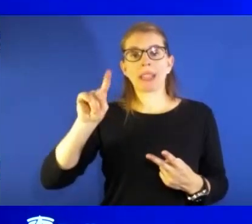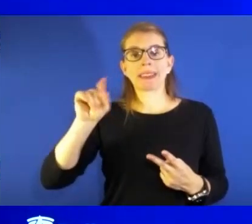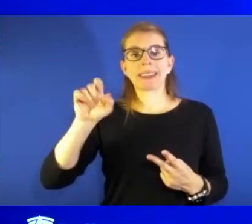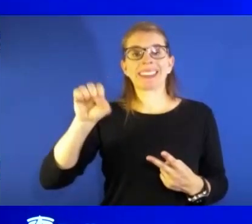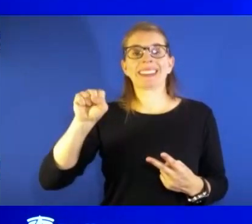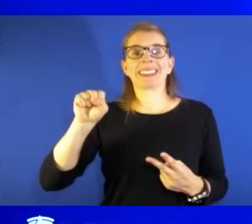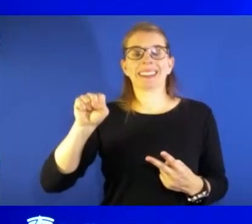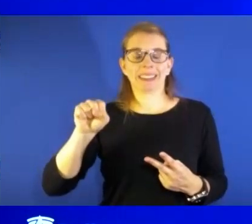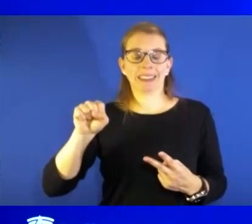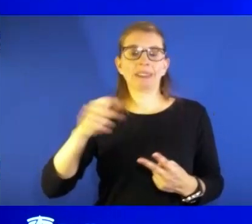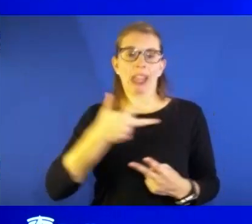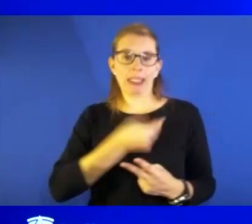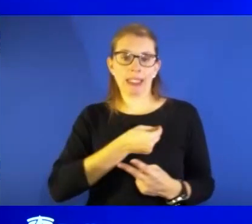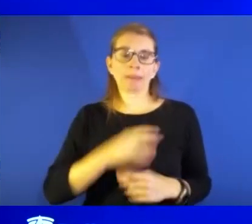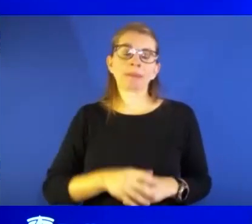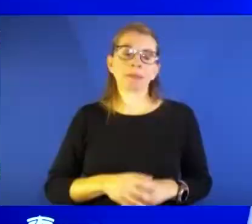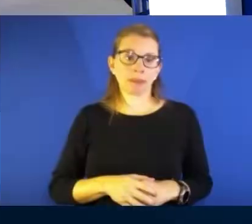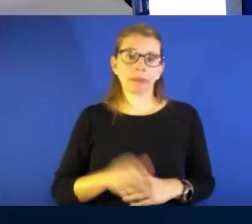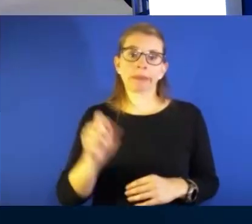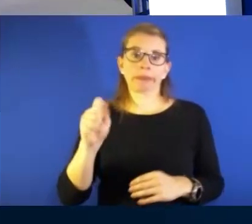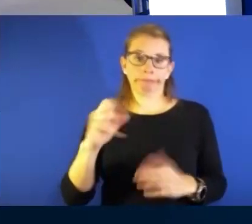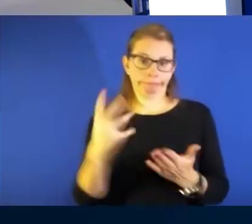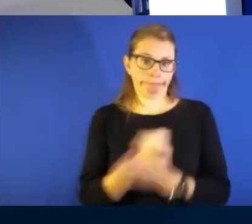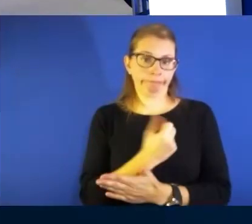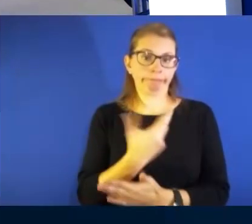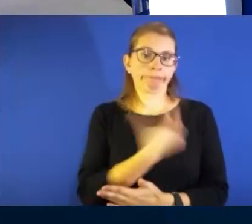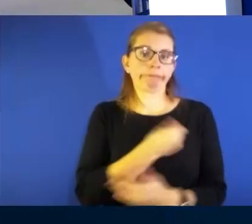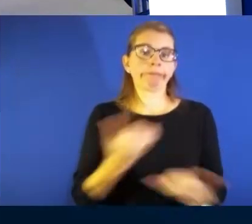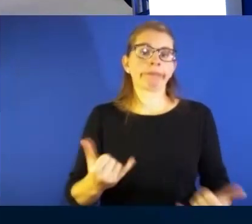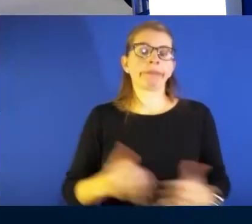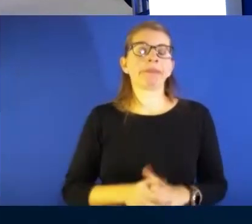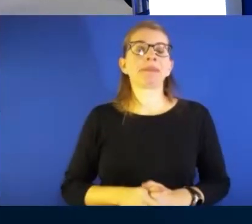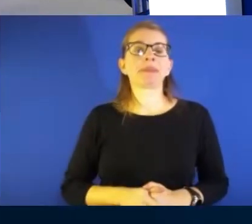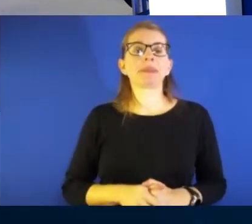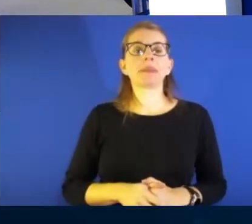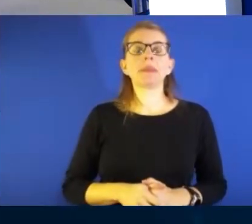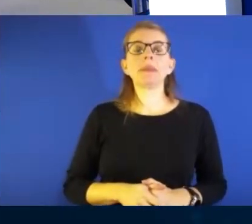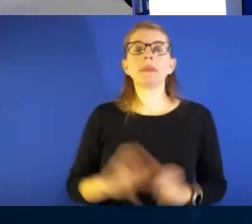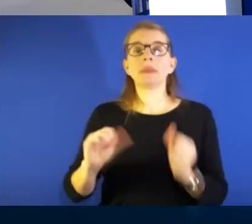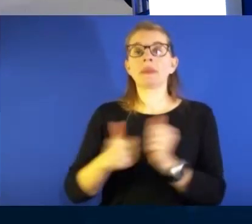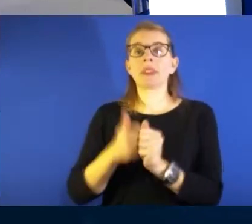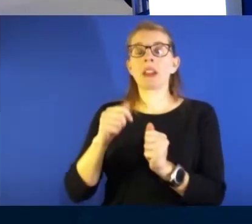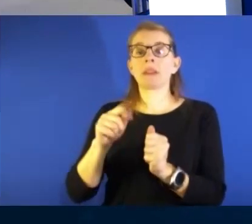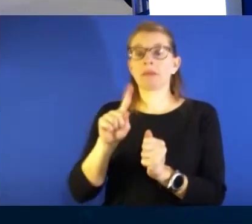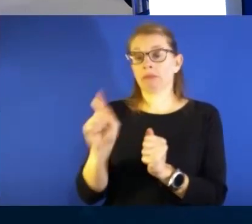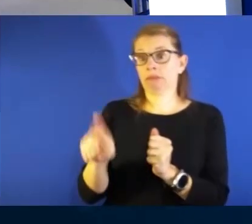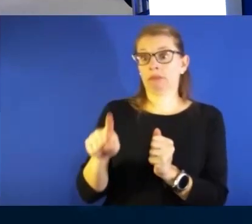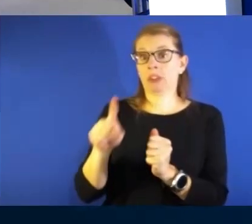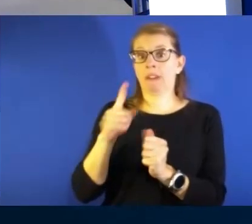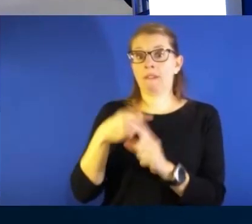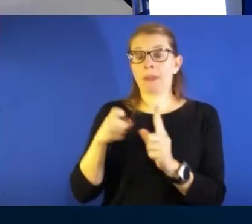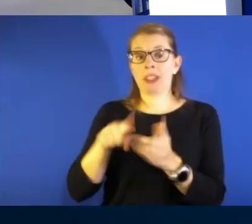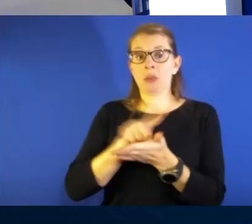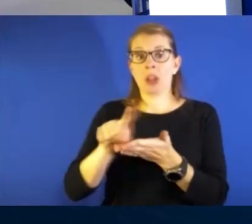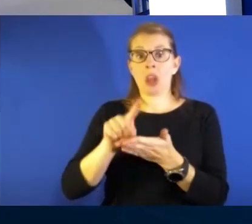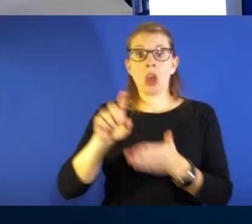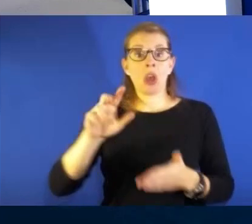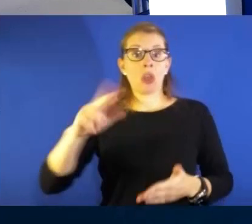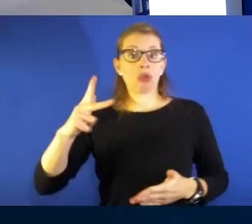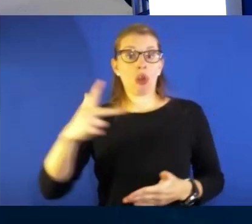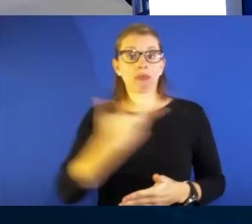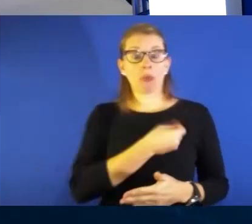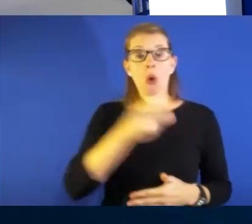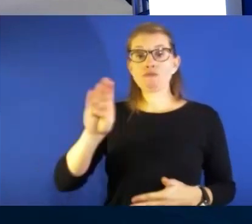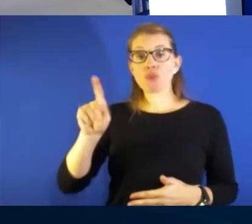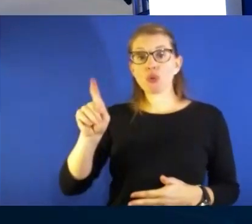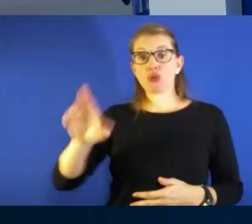So yes, I would say go get that today. Follow-up question from the week. When do we think boosters will be available for all of us? Probably